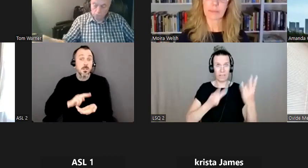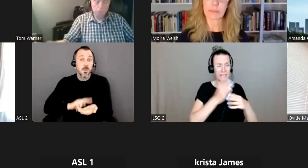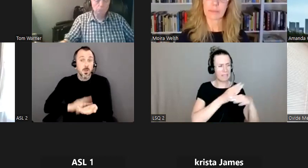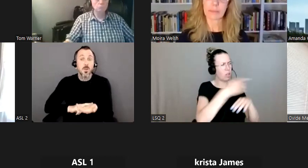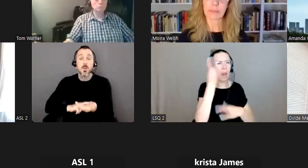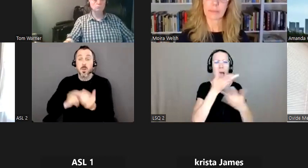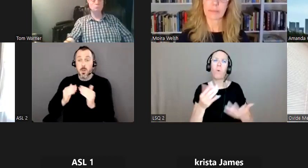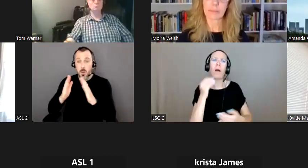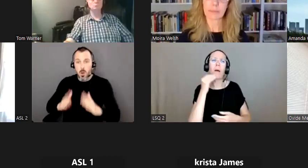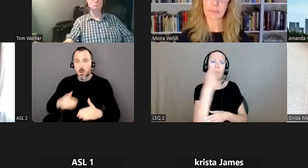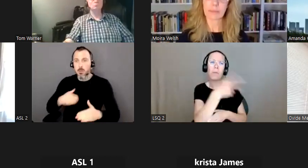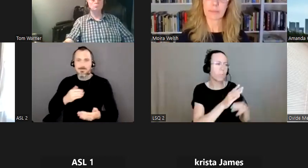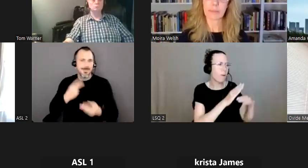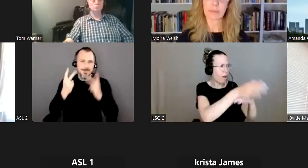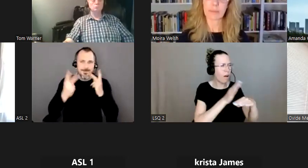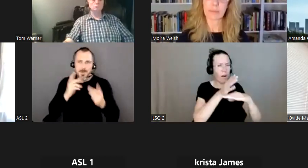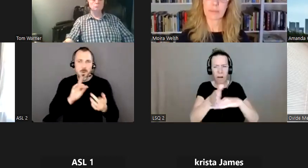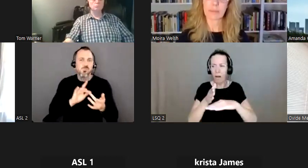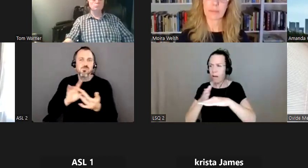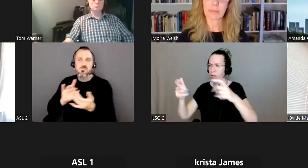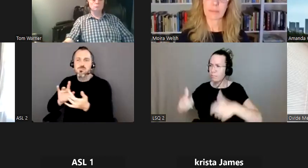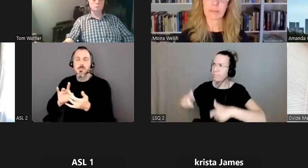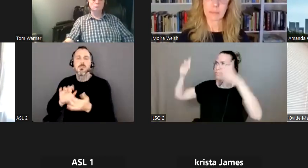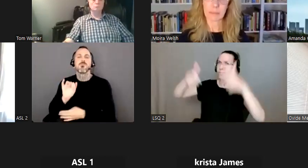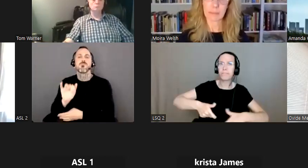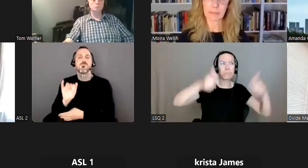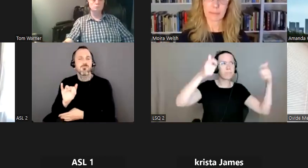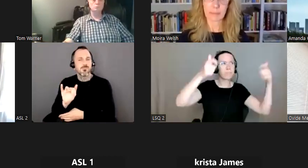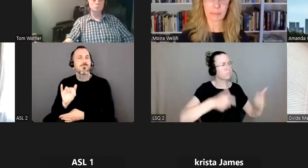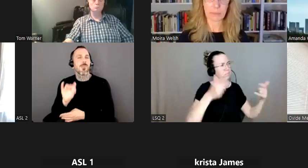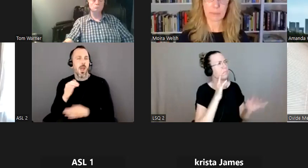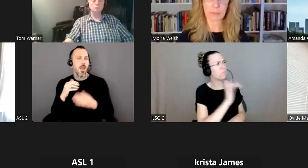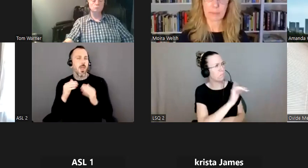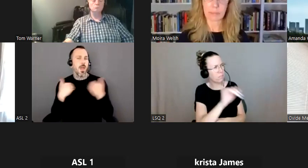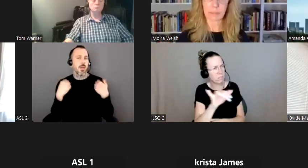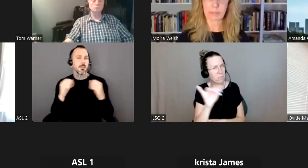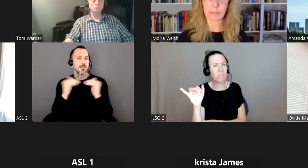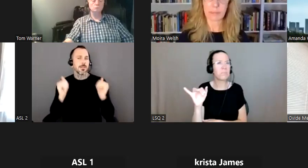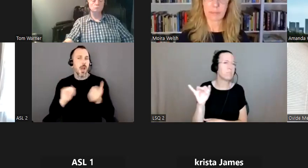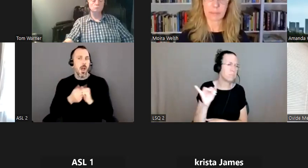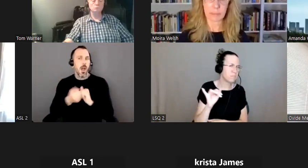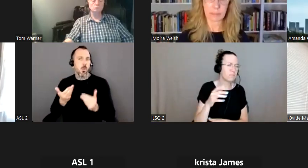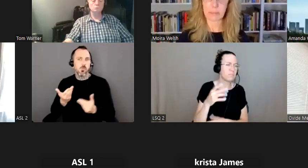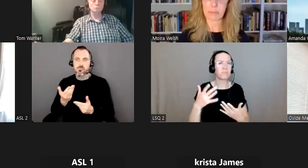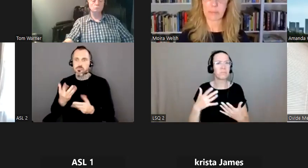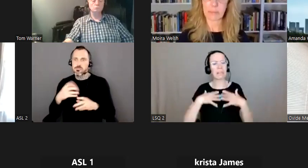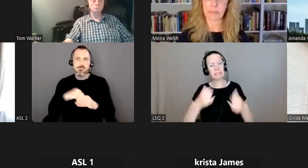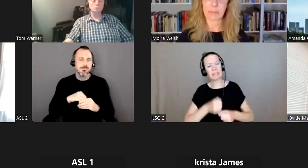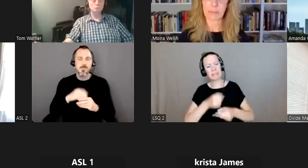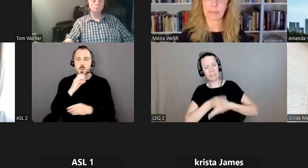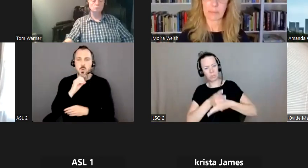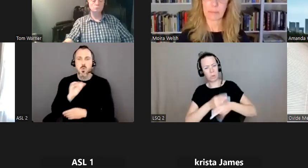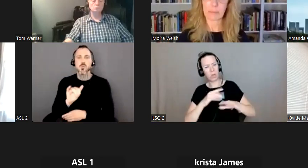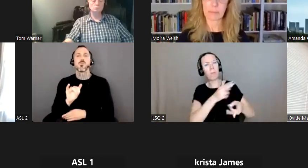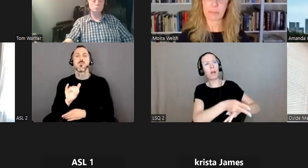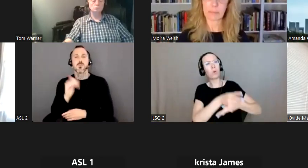how the healthcare system treats older people. And I'm convinced that a lot of people who we assume